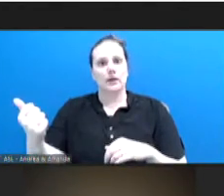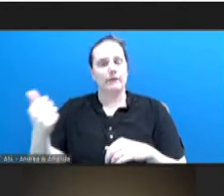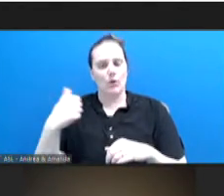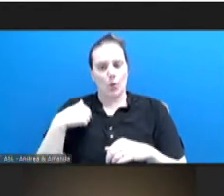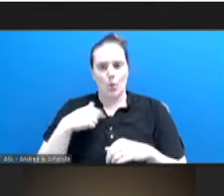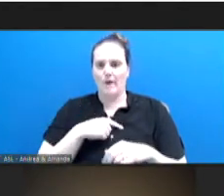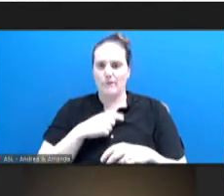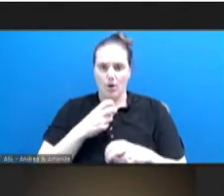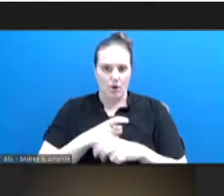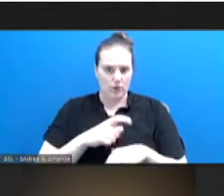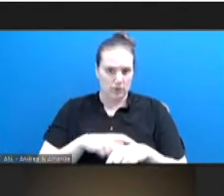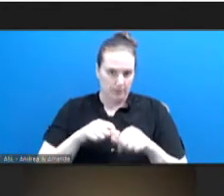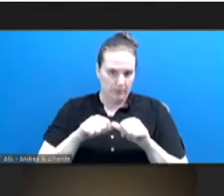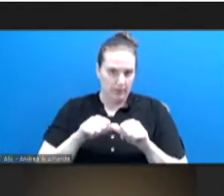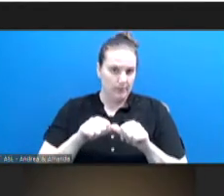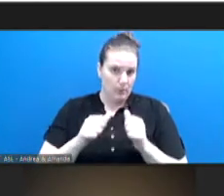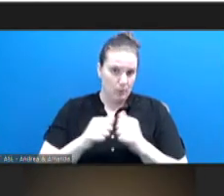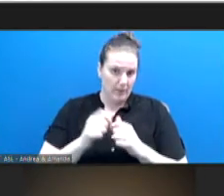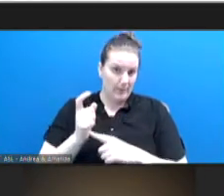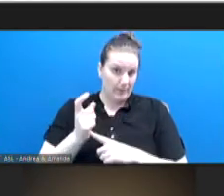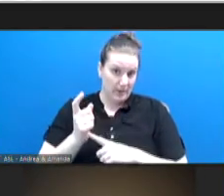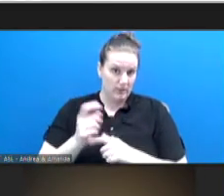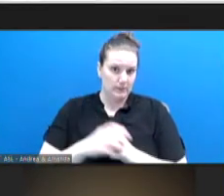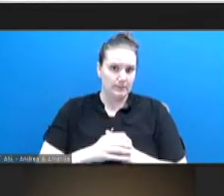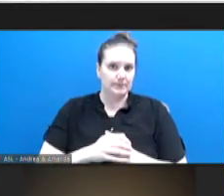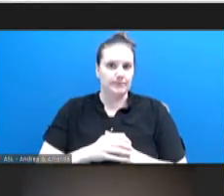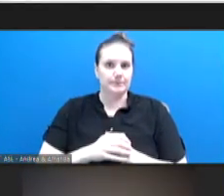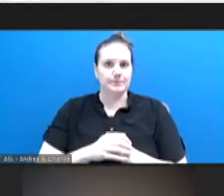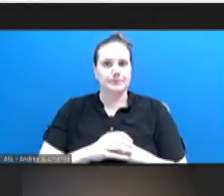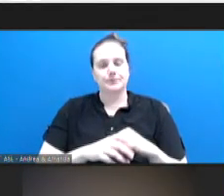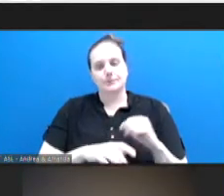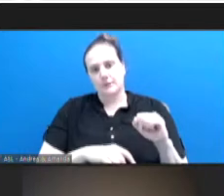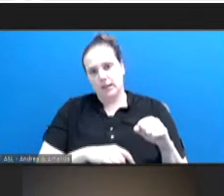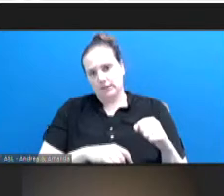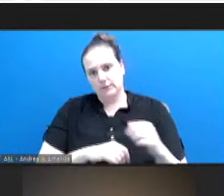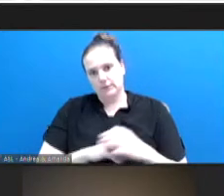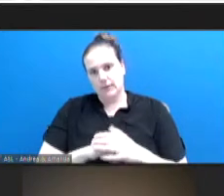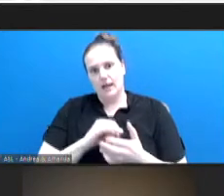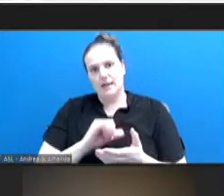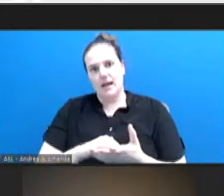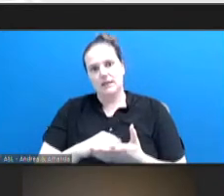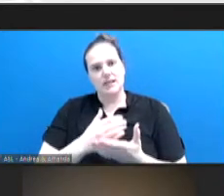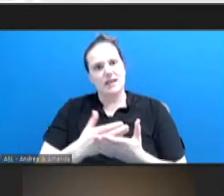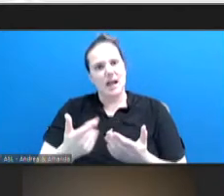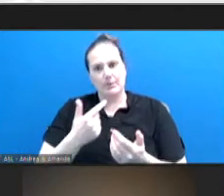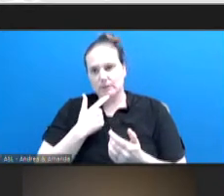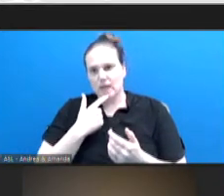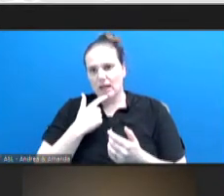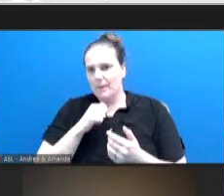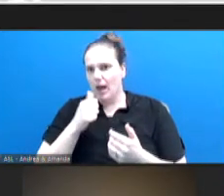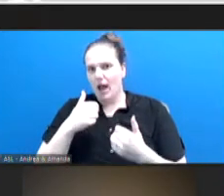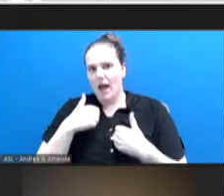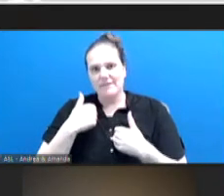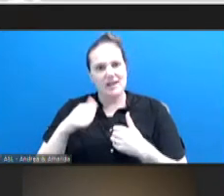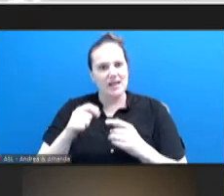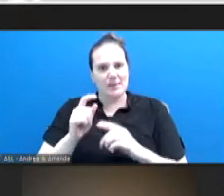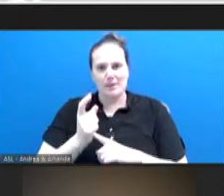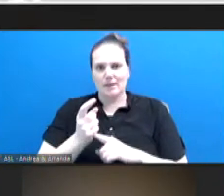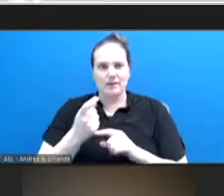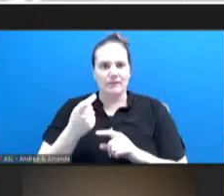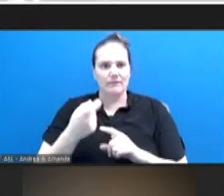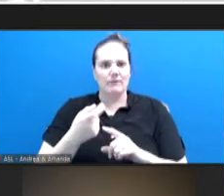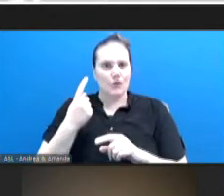had a hard time keeping up with minutes. Yes. And so that's one of the things that I would say, because I did not have any minutes from my